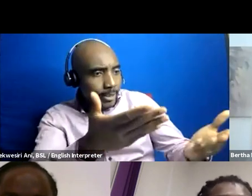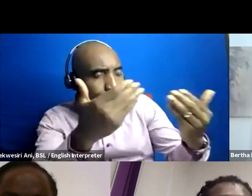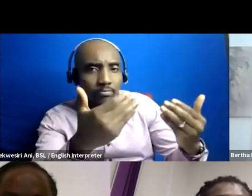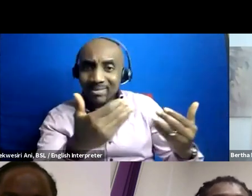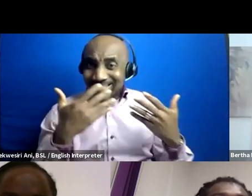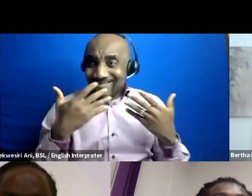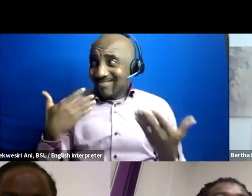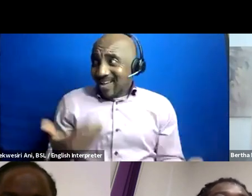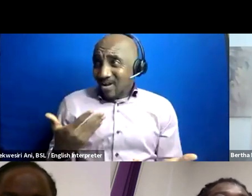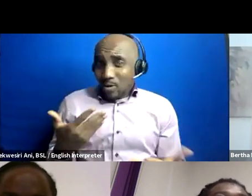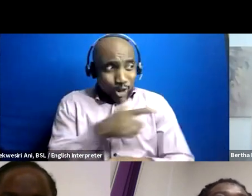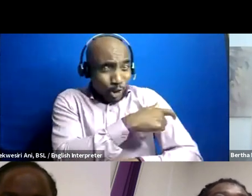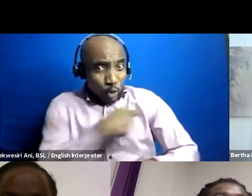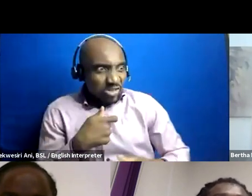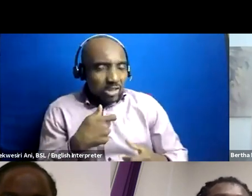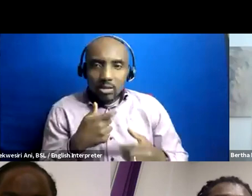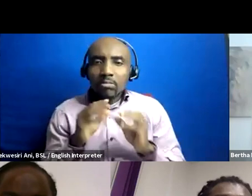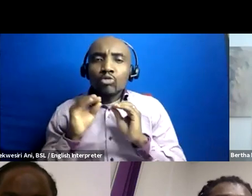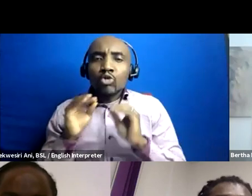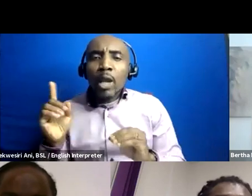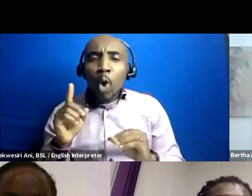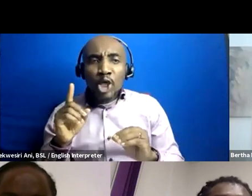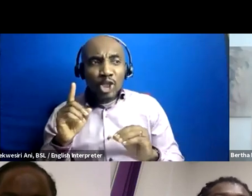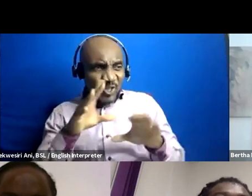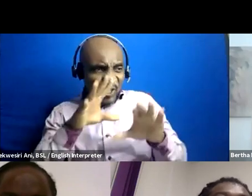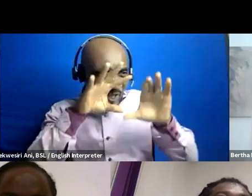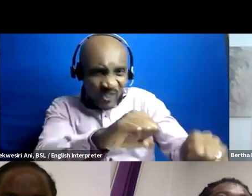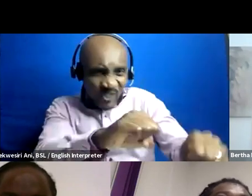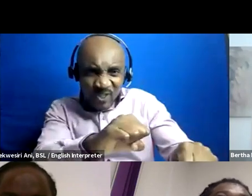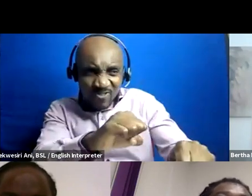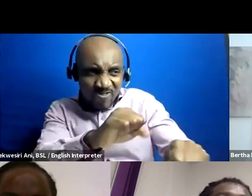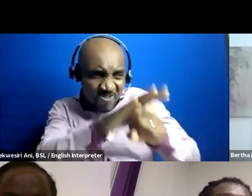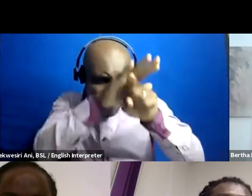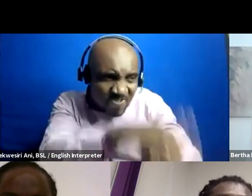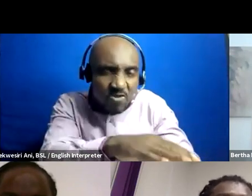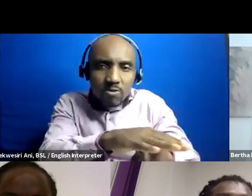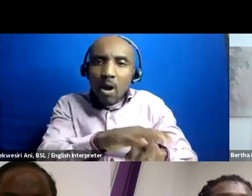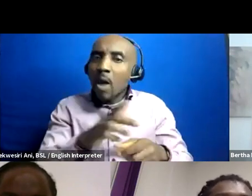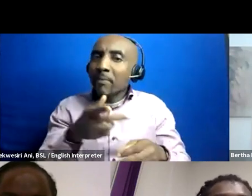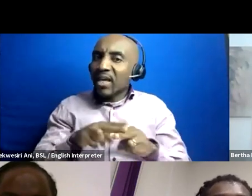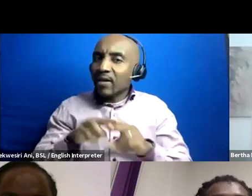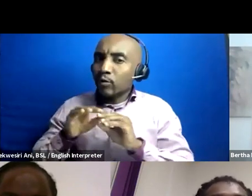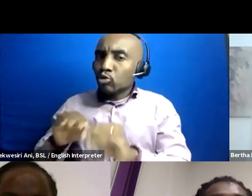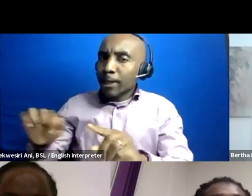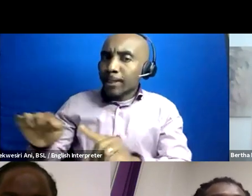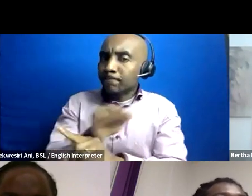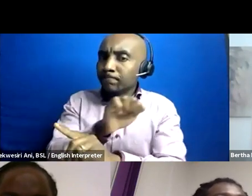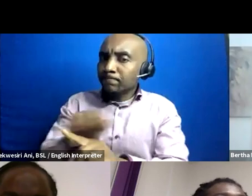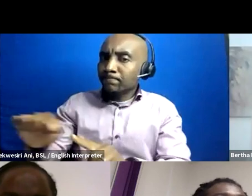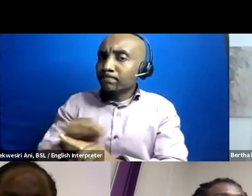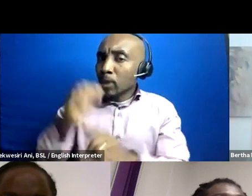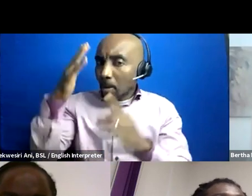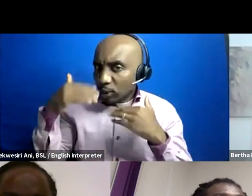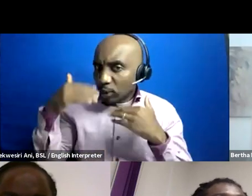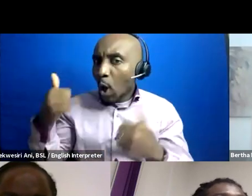restrain and to suppress people. But if they were given mental health training, maybe they'll be